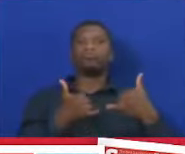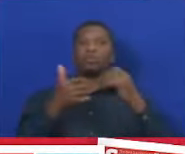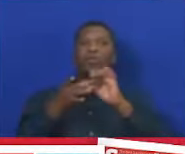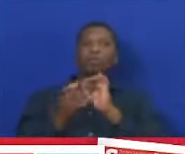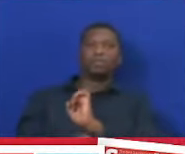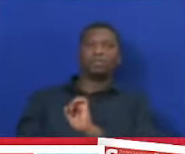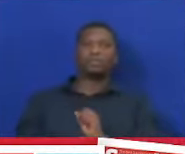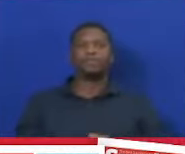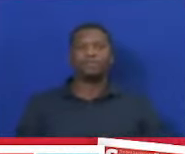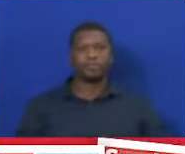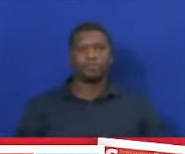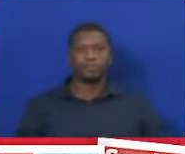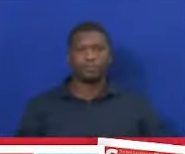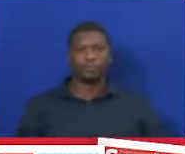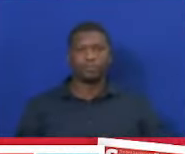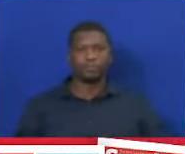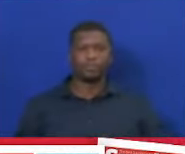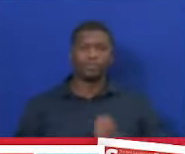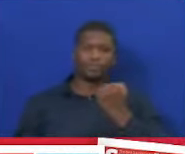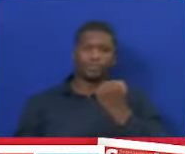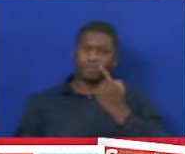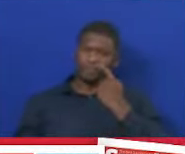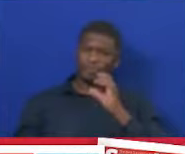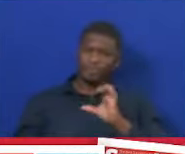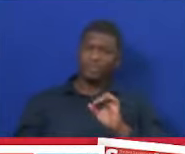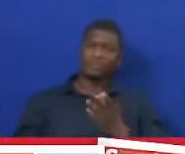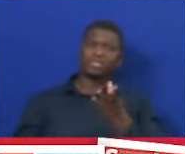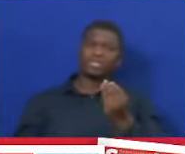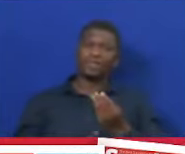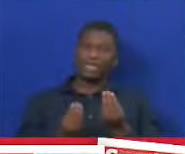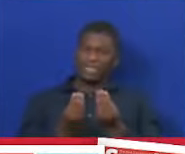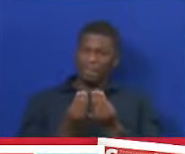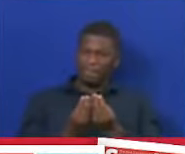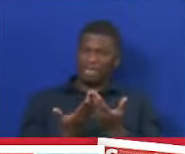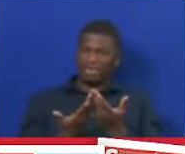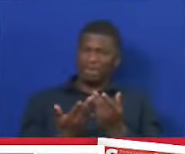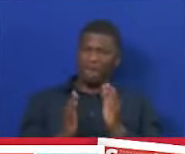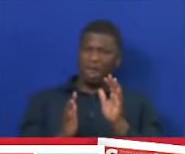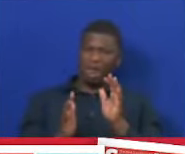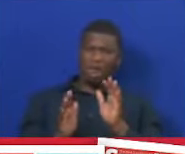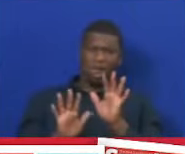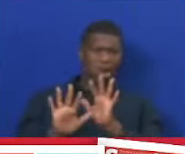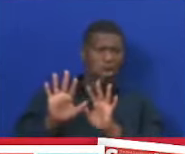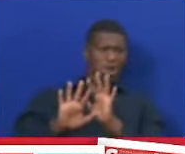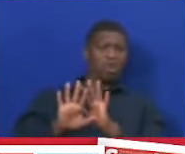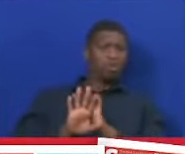Sorry, Witness C, there's just something that is not clear to me. Throughout your